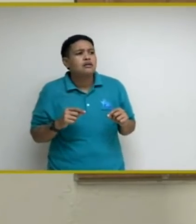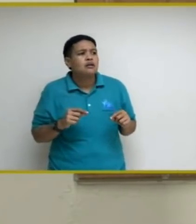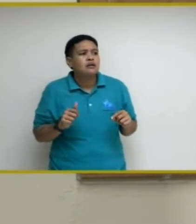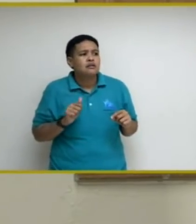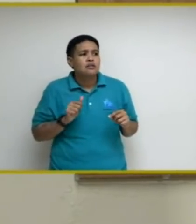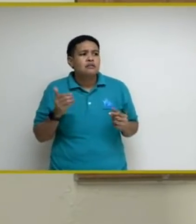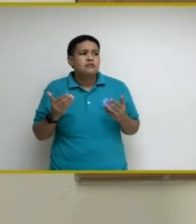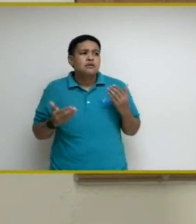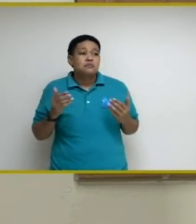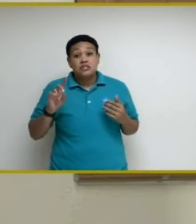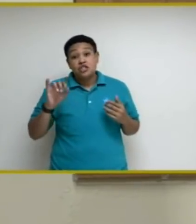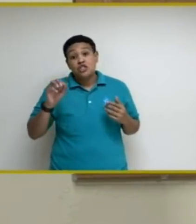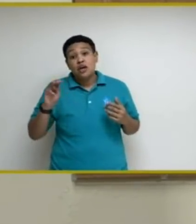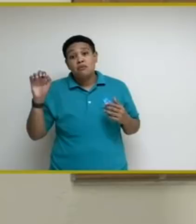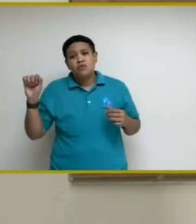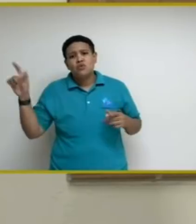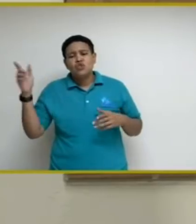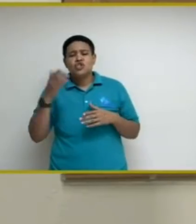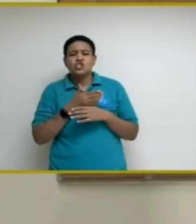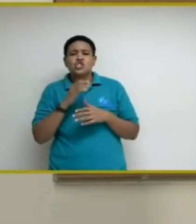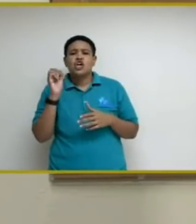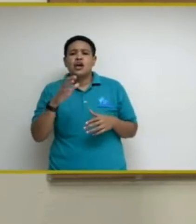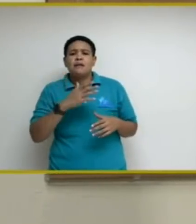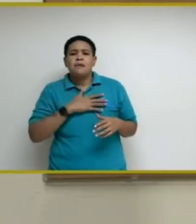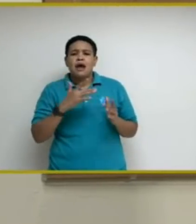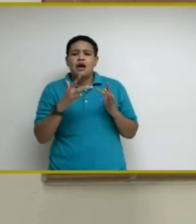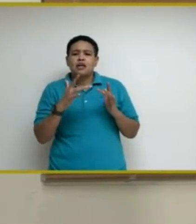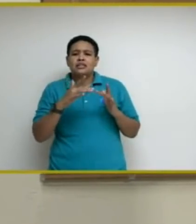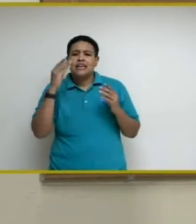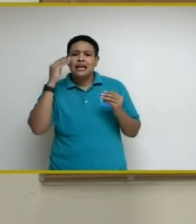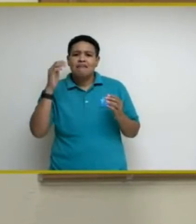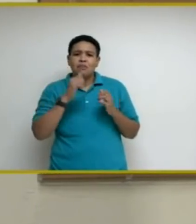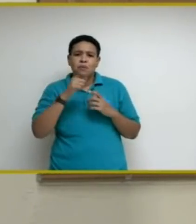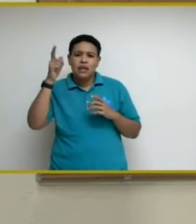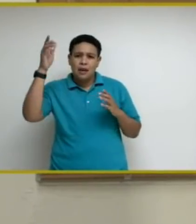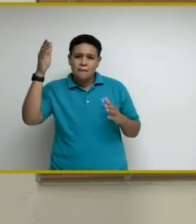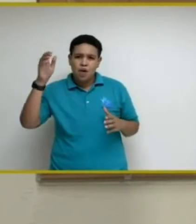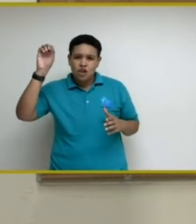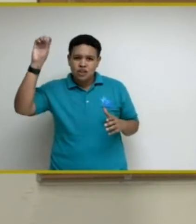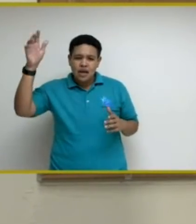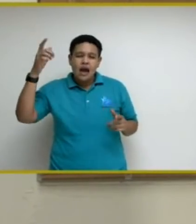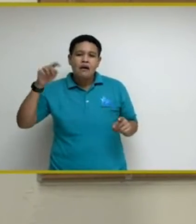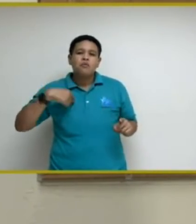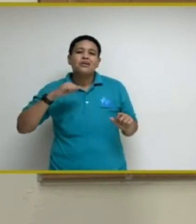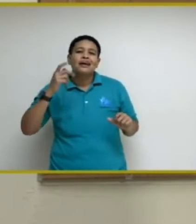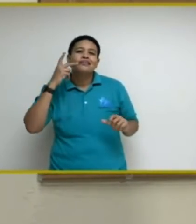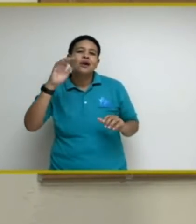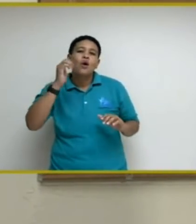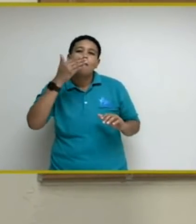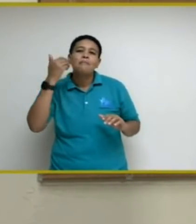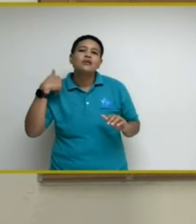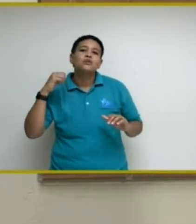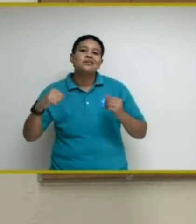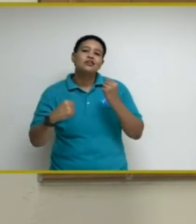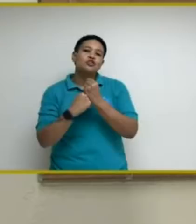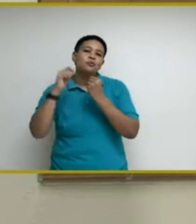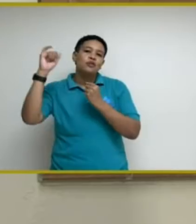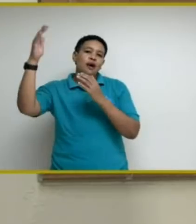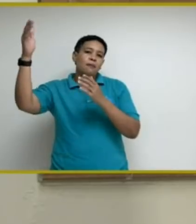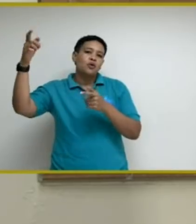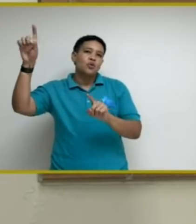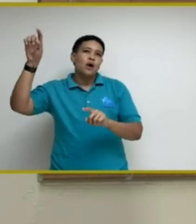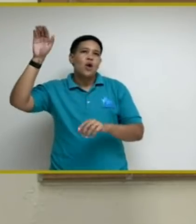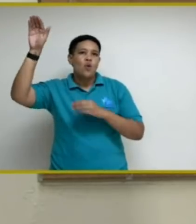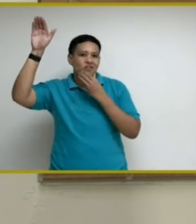perhaps Dion, you could share my contact information with them so that we can see how best we can assist them while